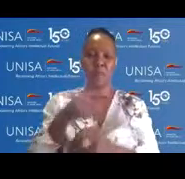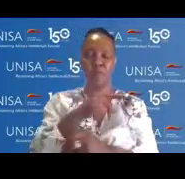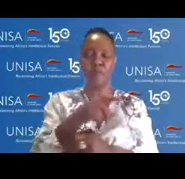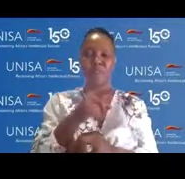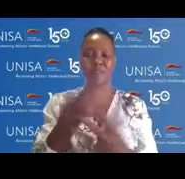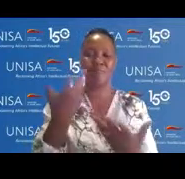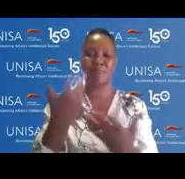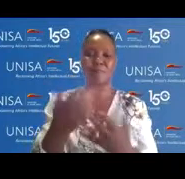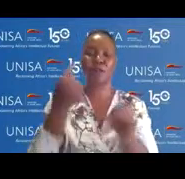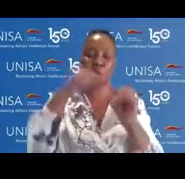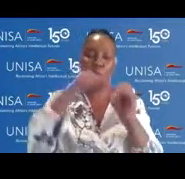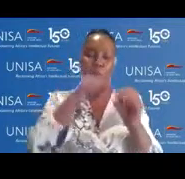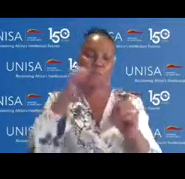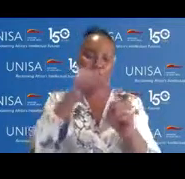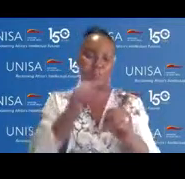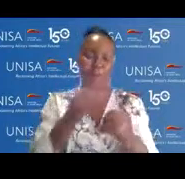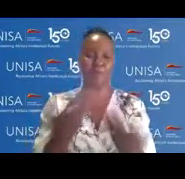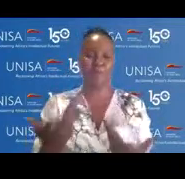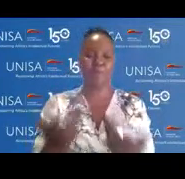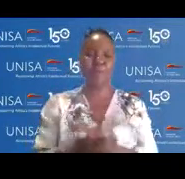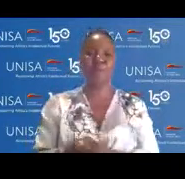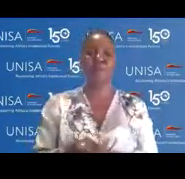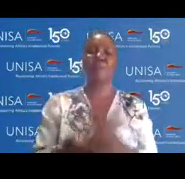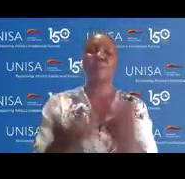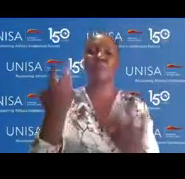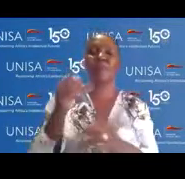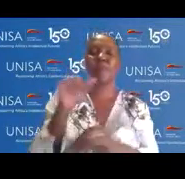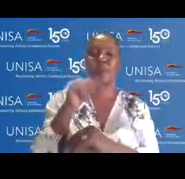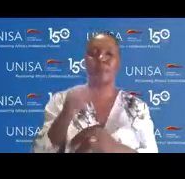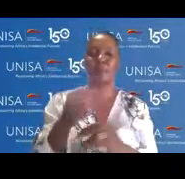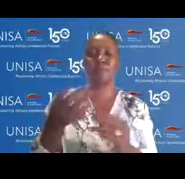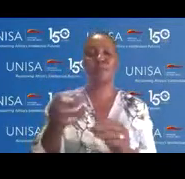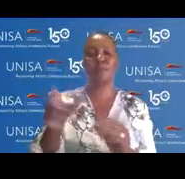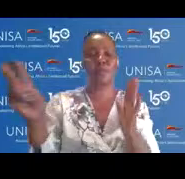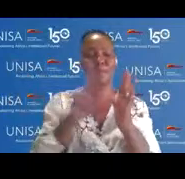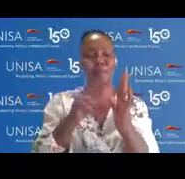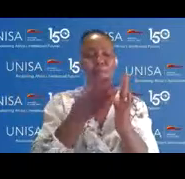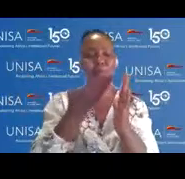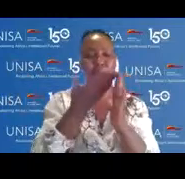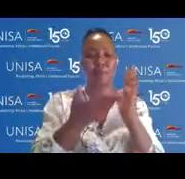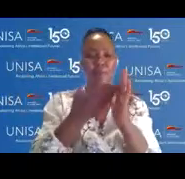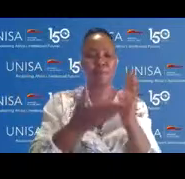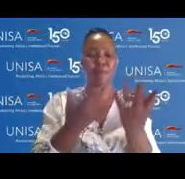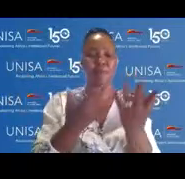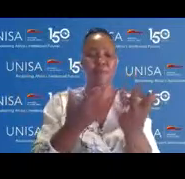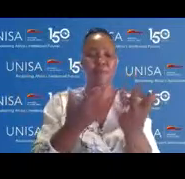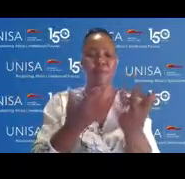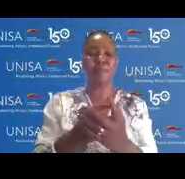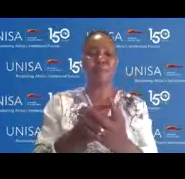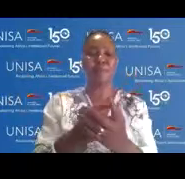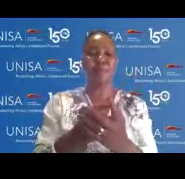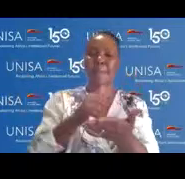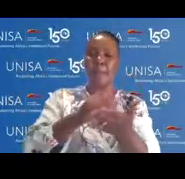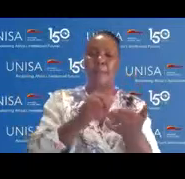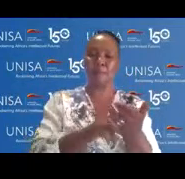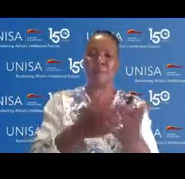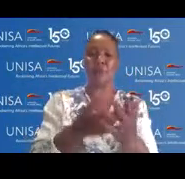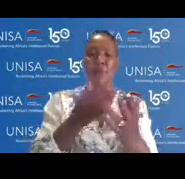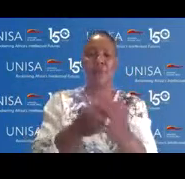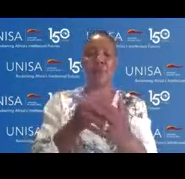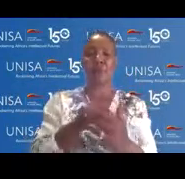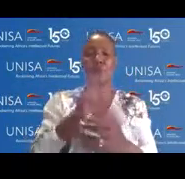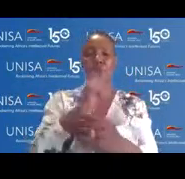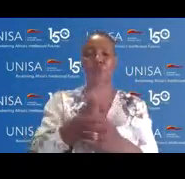already. So yes, as you can see, this platform is very easy to browse. Always use the main menu to go to the main